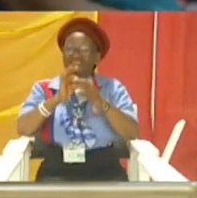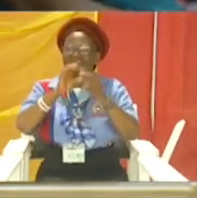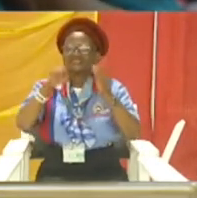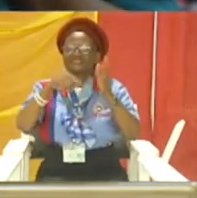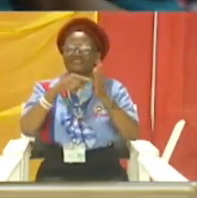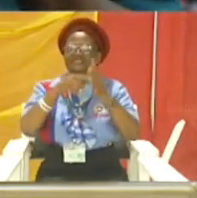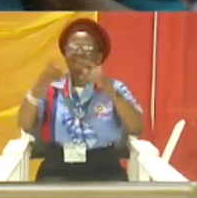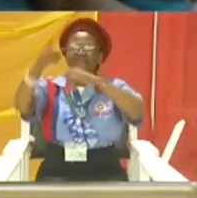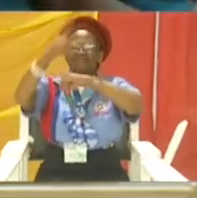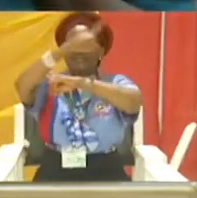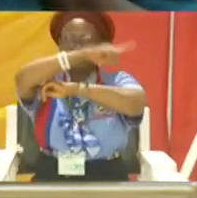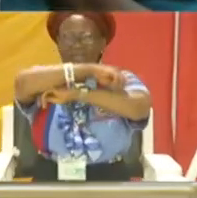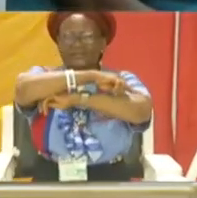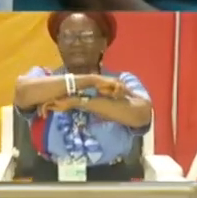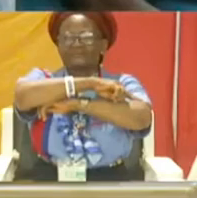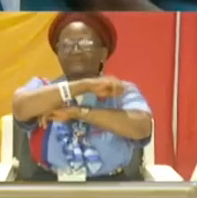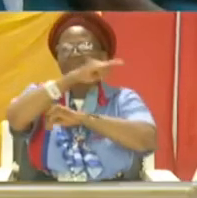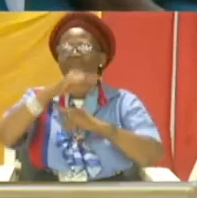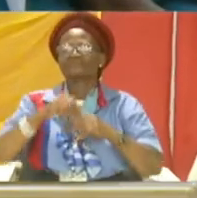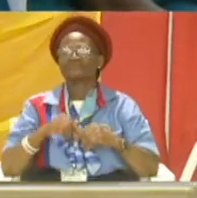For